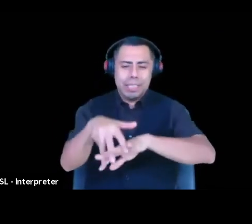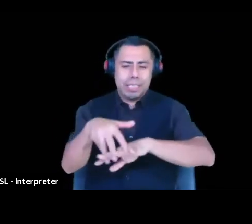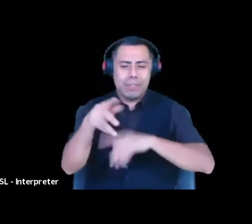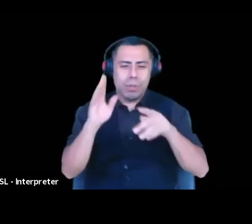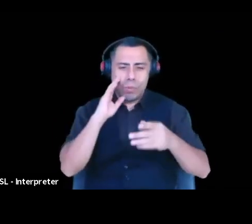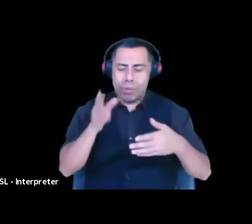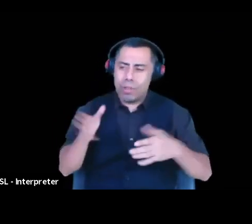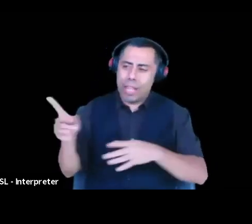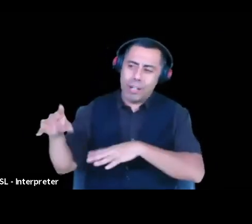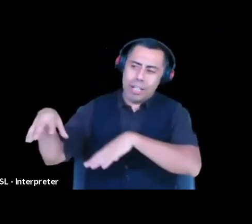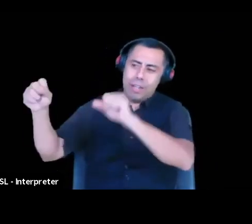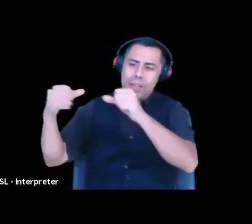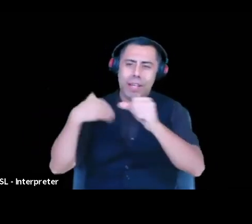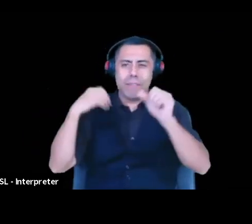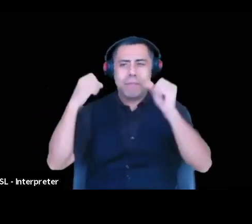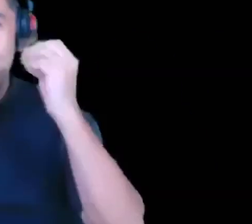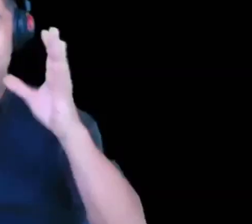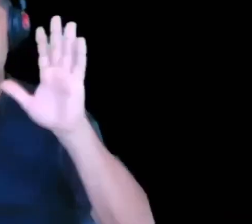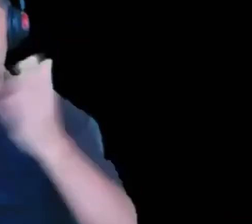got a lot of great things to say. Thanks, Ray.